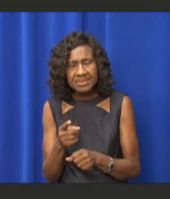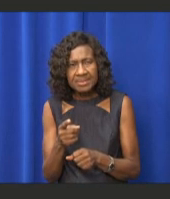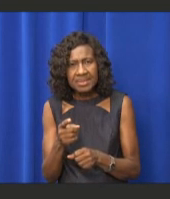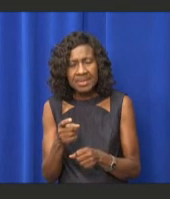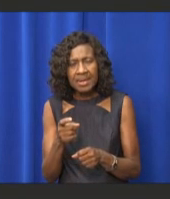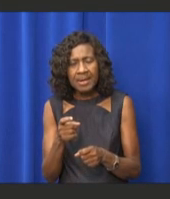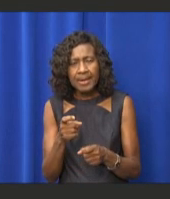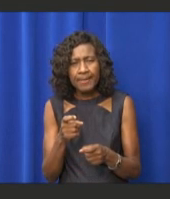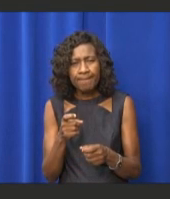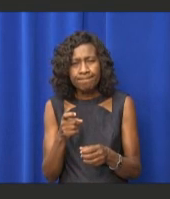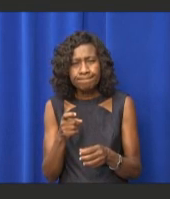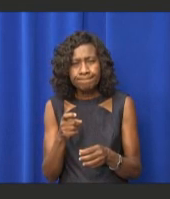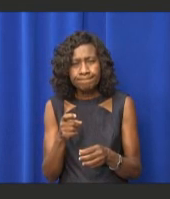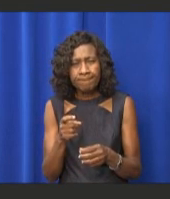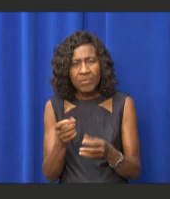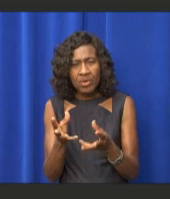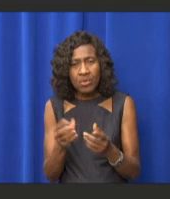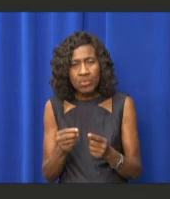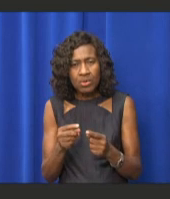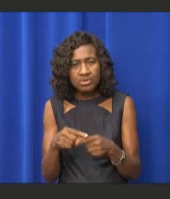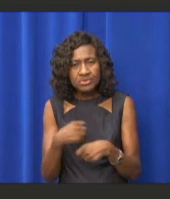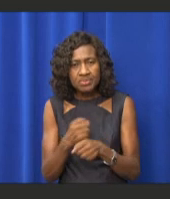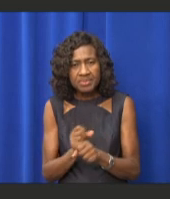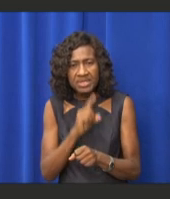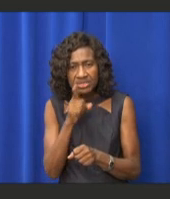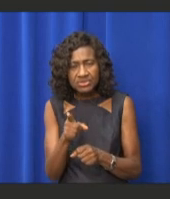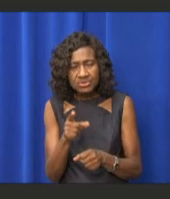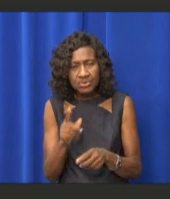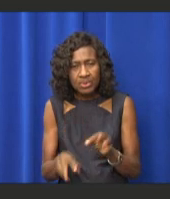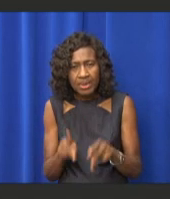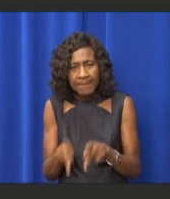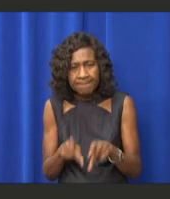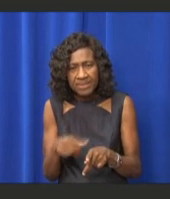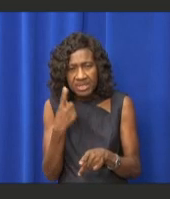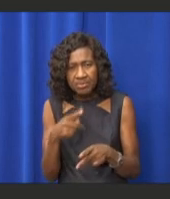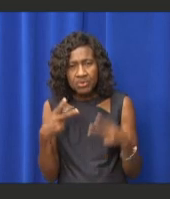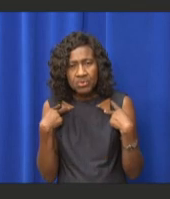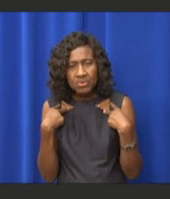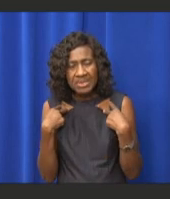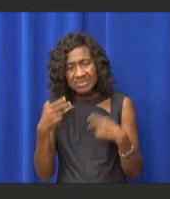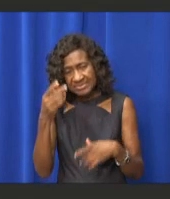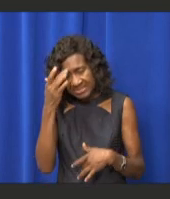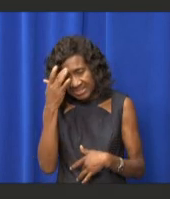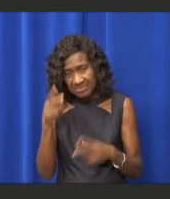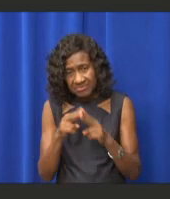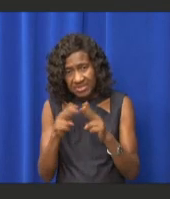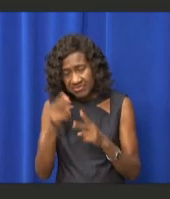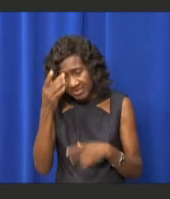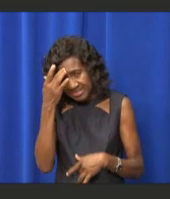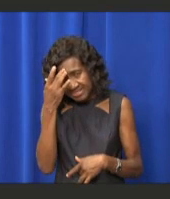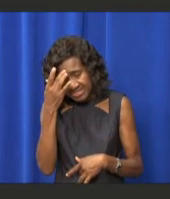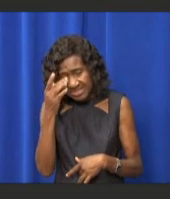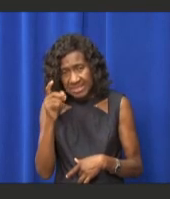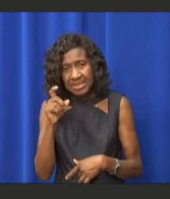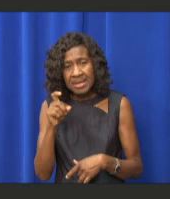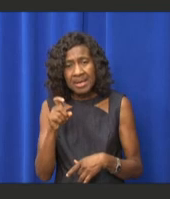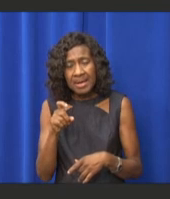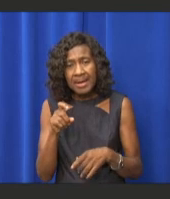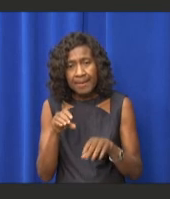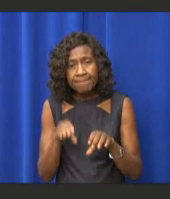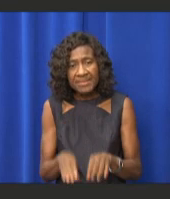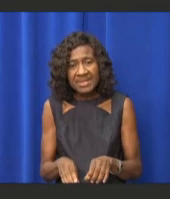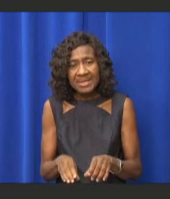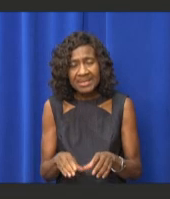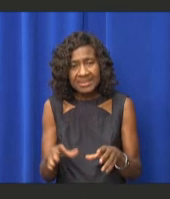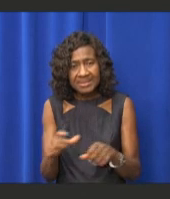under control is a top priority for healthcare providers. And you also mentioned that individuals should be reminded to pick up their